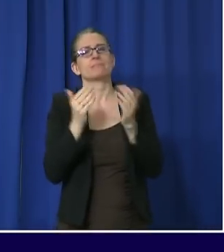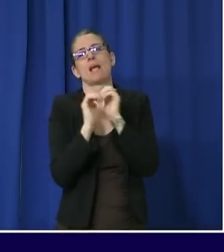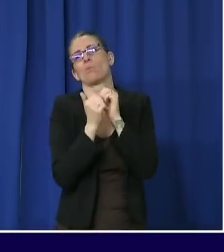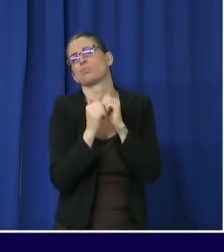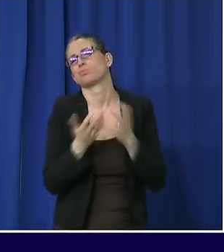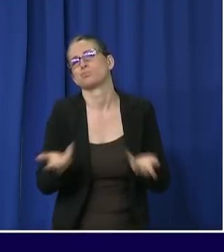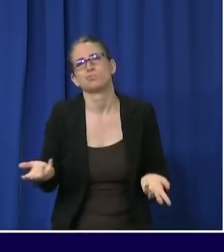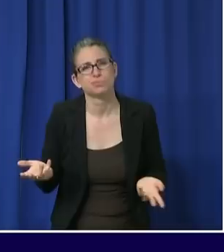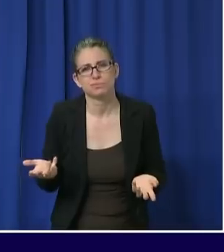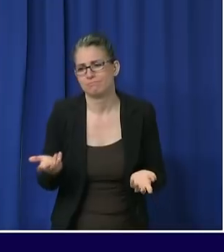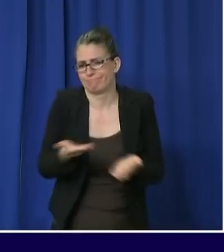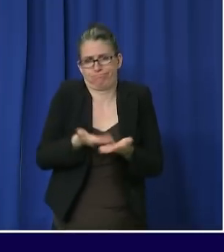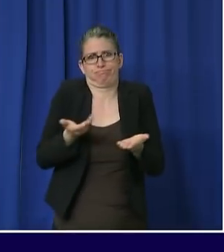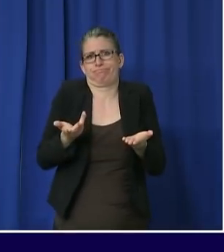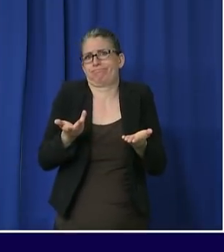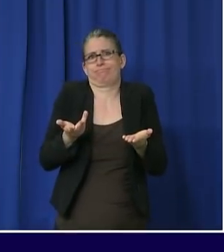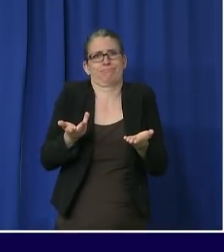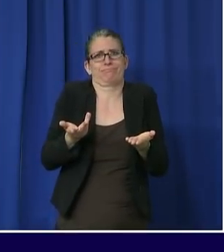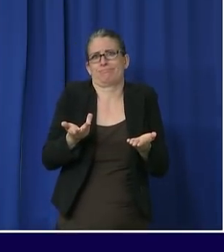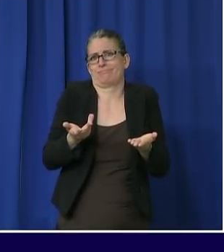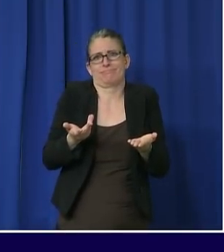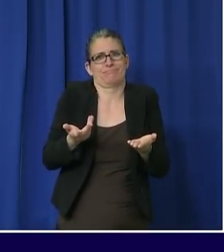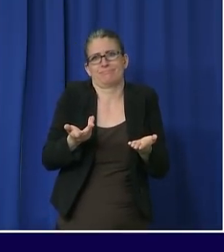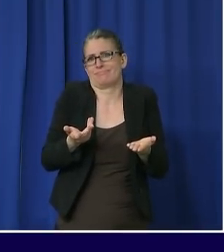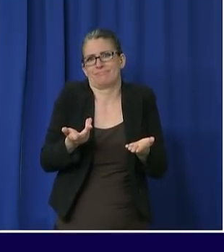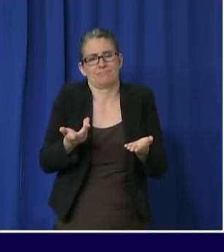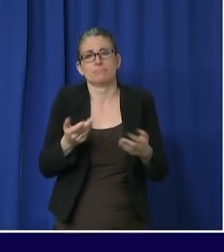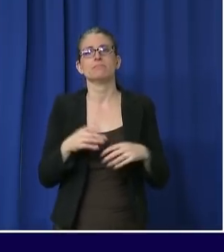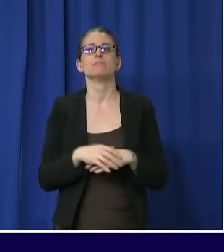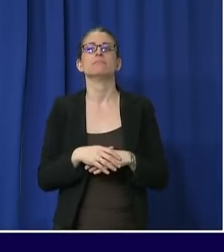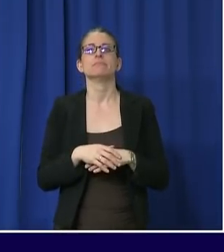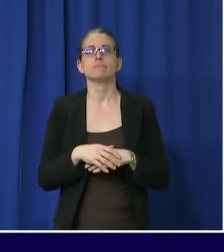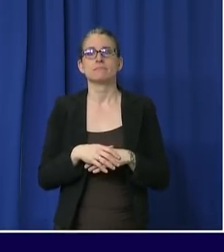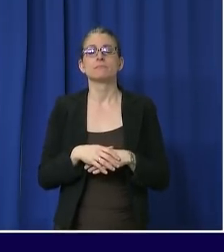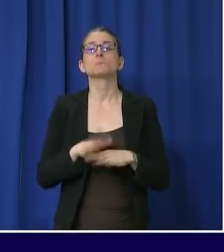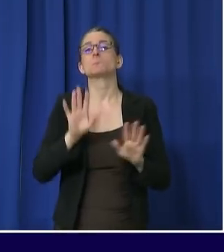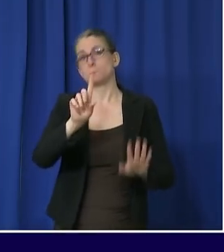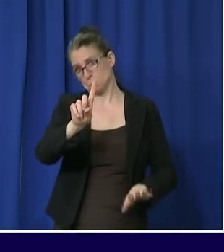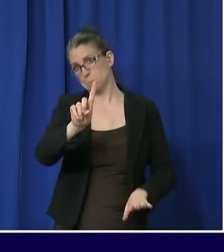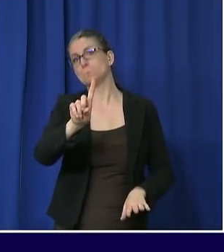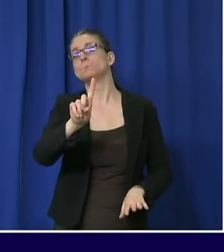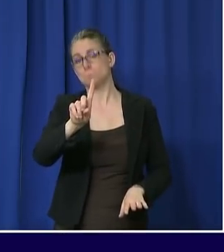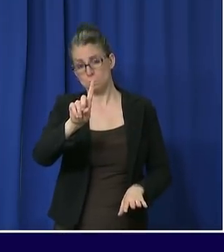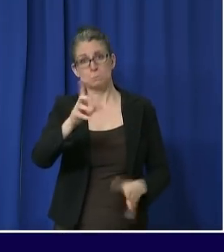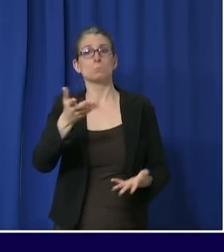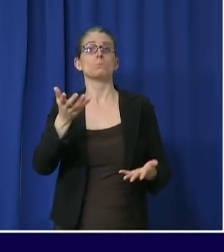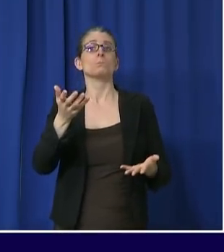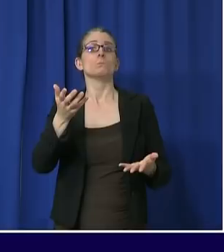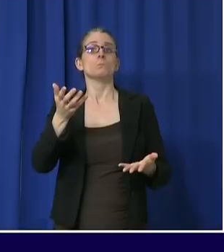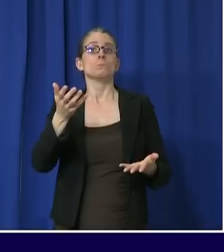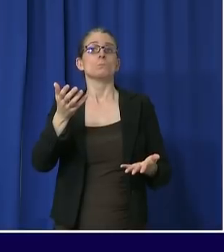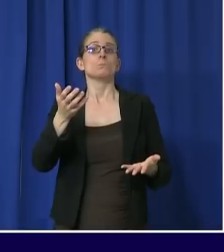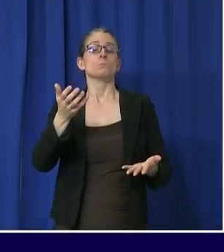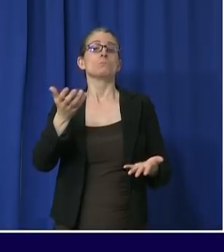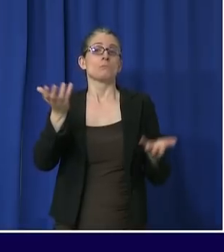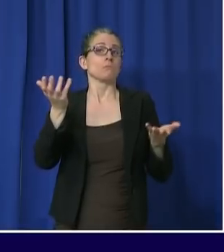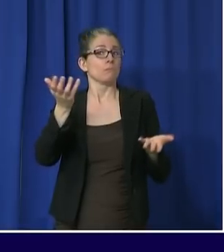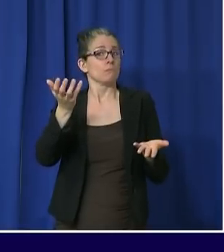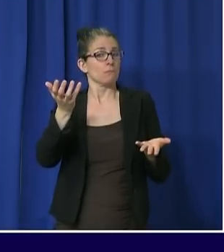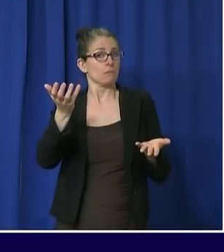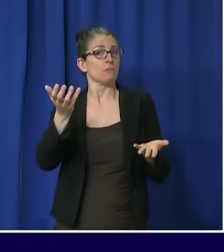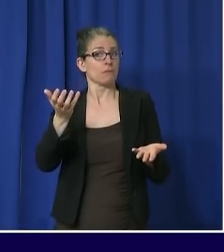case, but the supposition that's out there is that there may have been a high number of cases in the fall of last